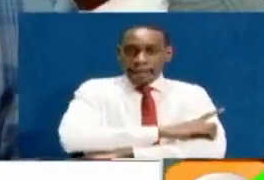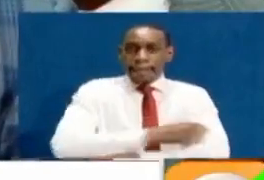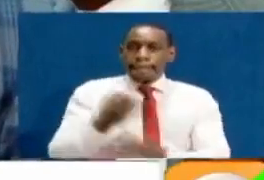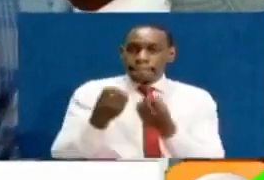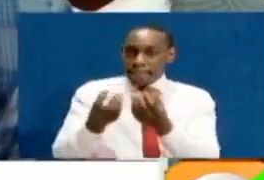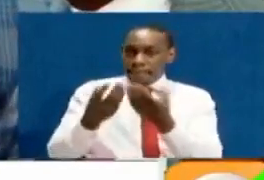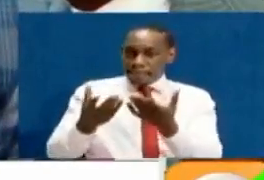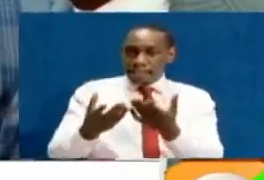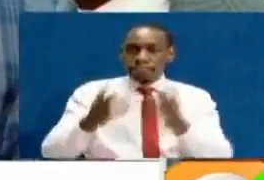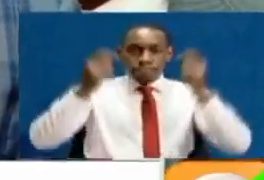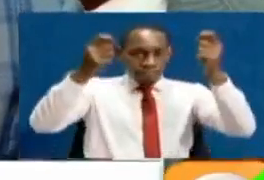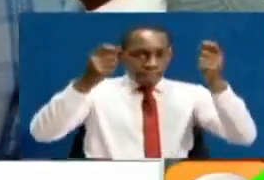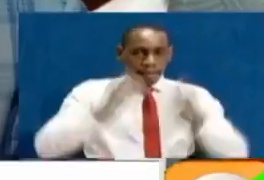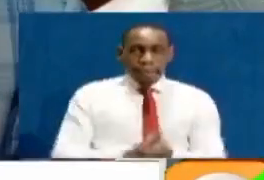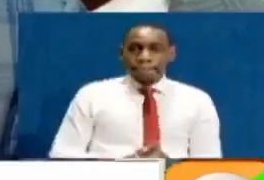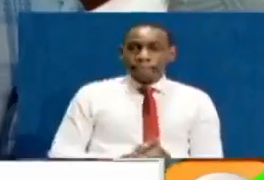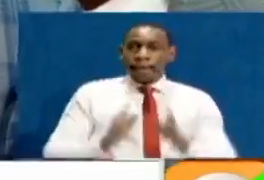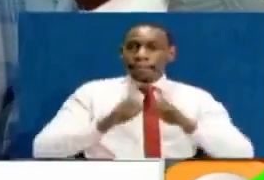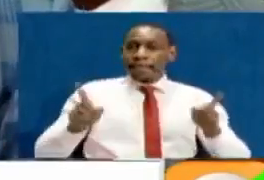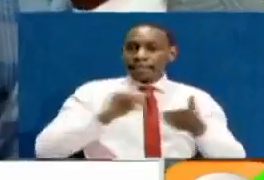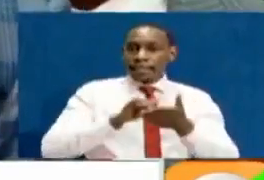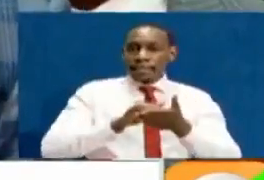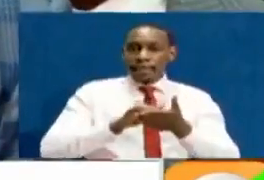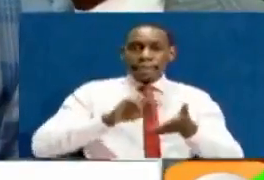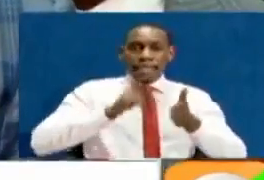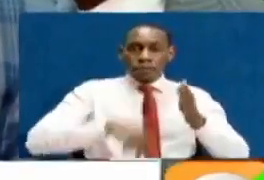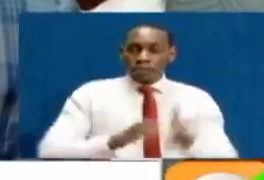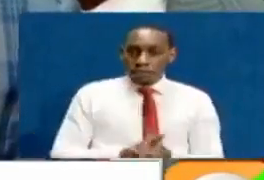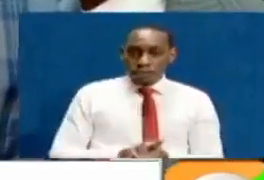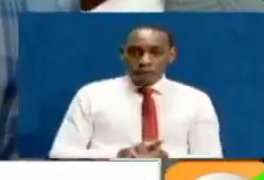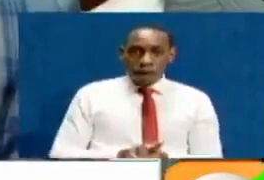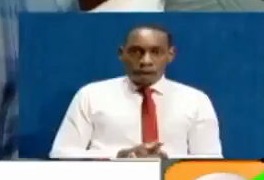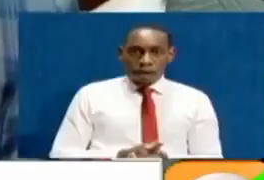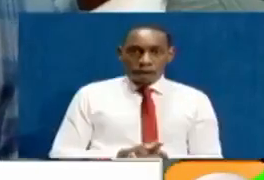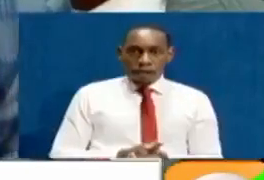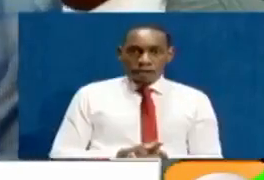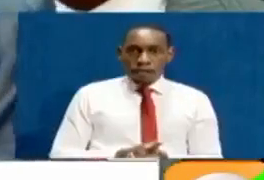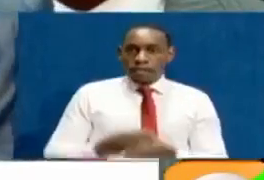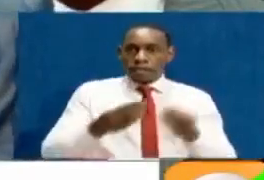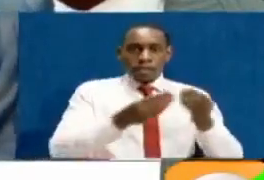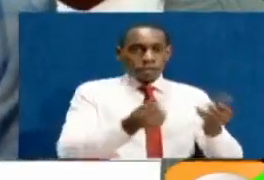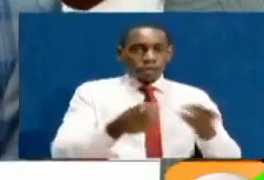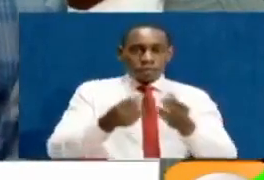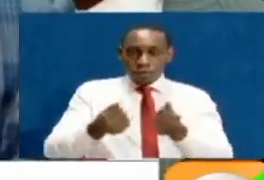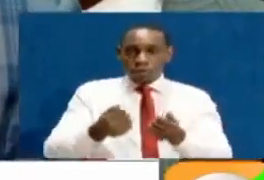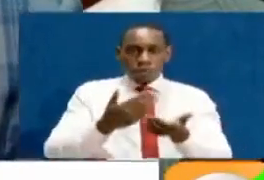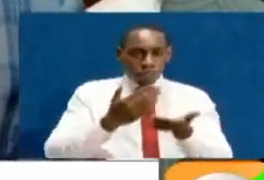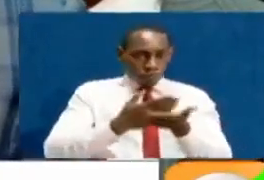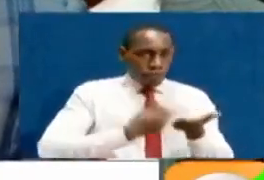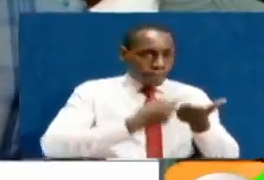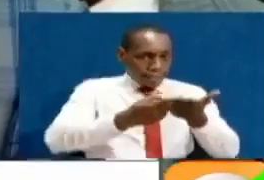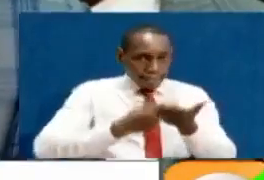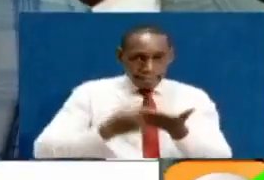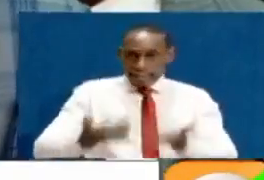of many of this strike. But that said, doesn't mean that the solutions are not being found. We have